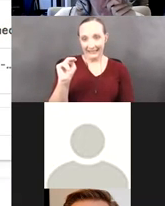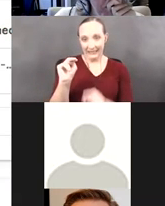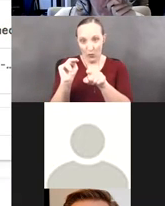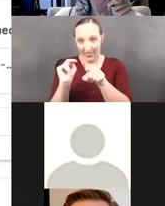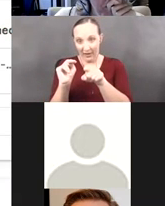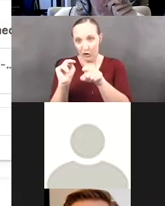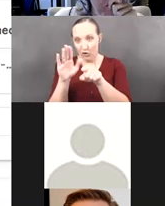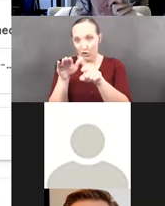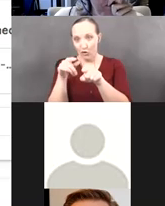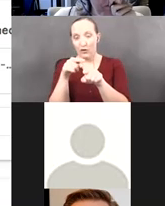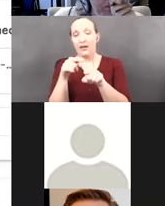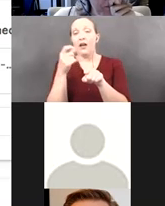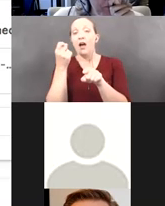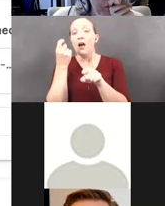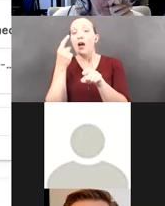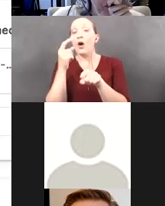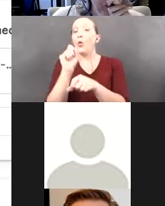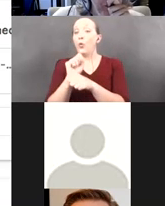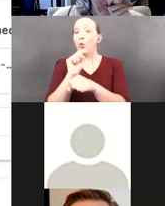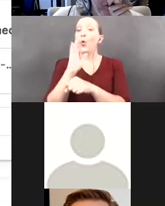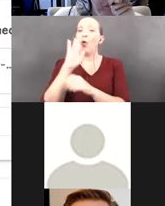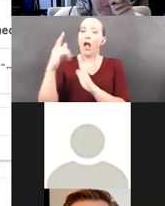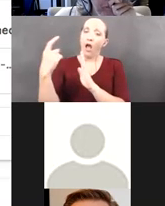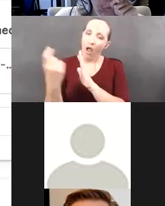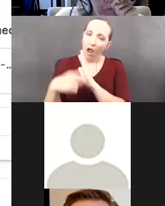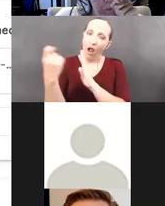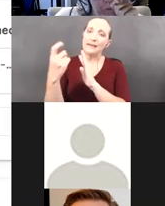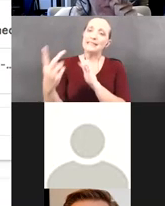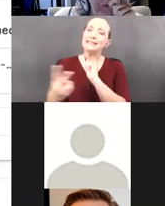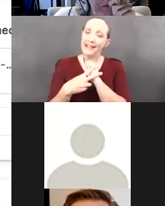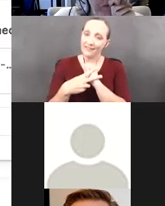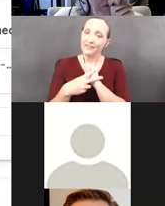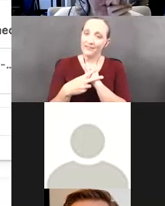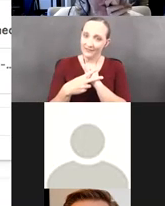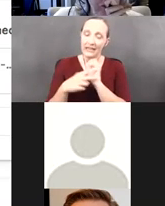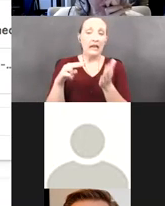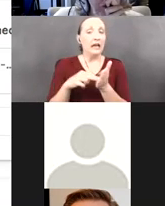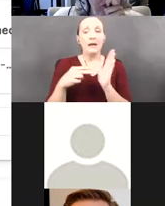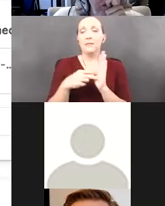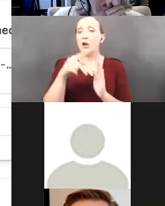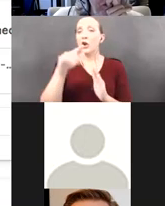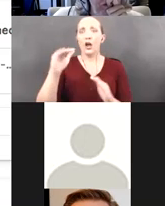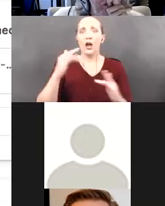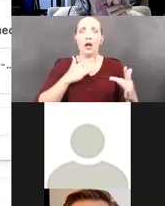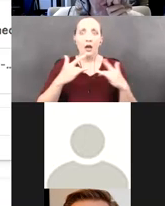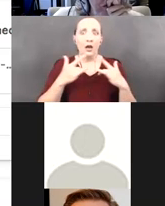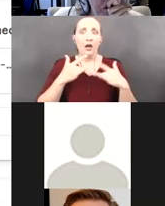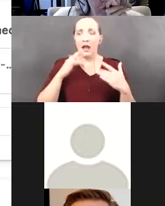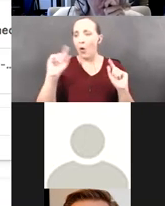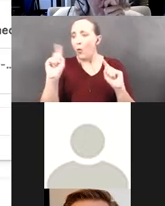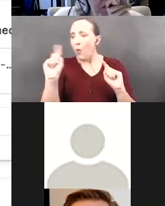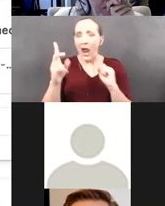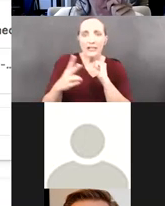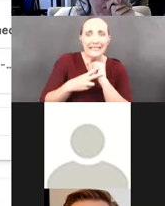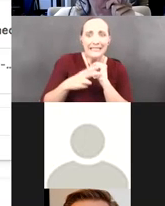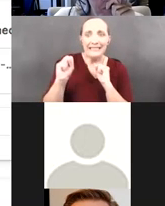In The directamente work desde will esta pantalla. automatically be El saved, trabajo so your child does automáticamente se not need to guarda, worry about entonces su hijo saving no what tiene que they've done in